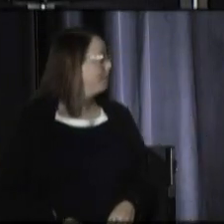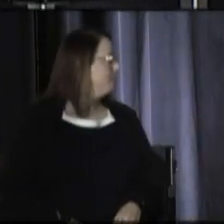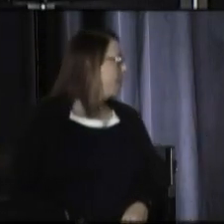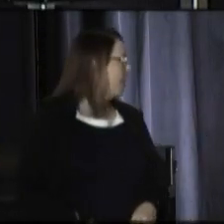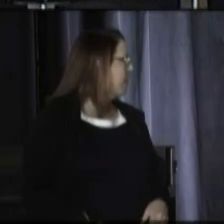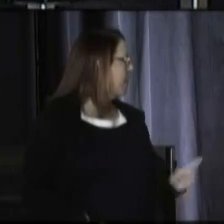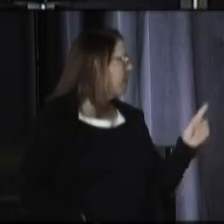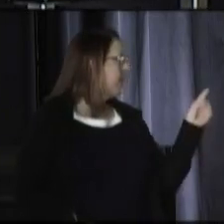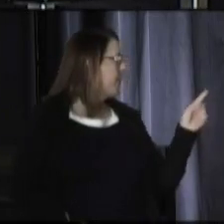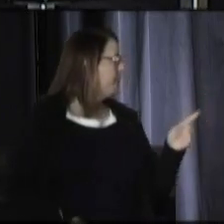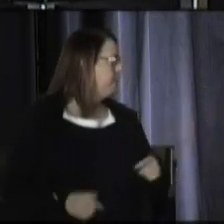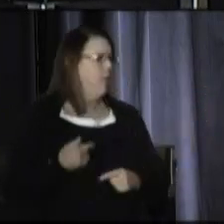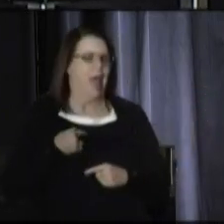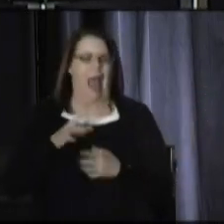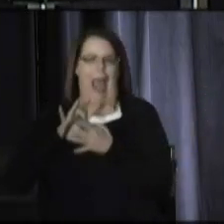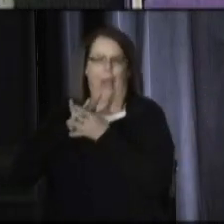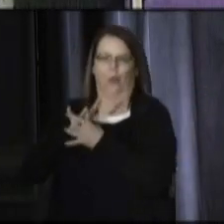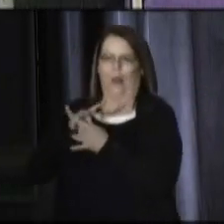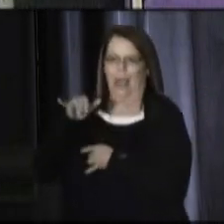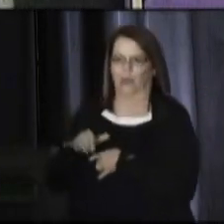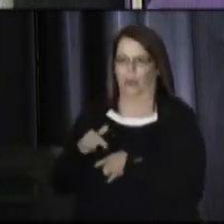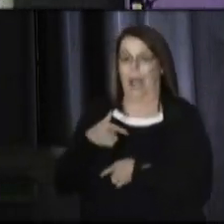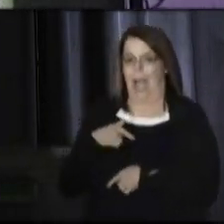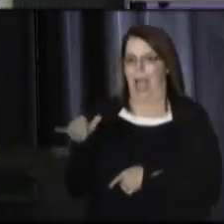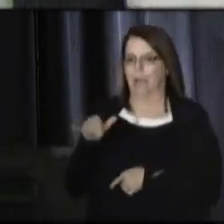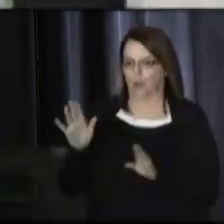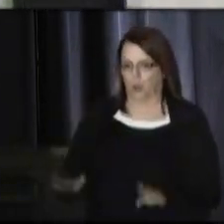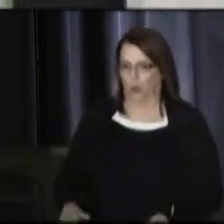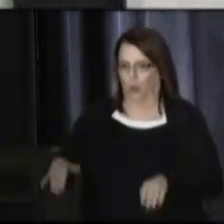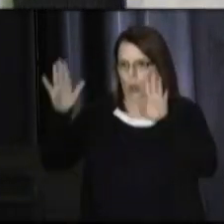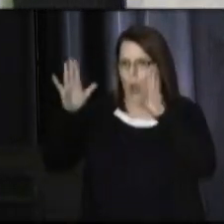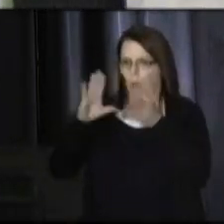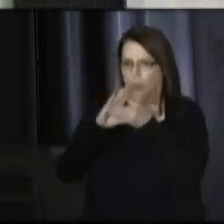They'll confiscate my teeth and leave the knives with no